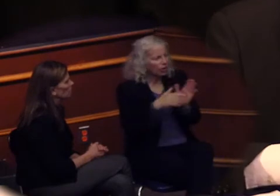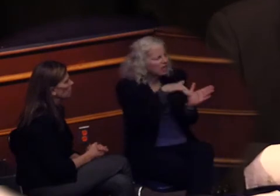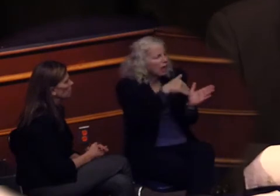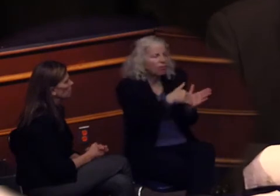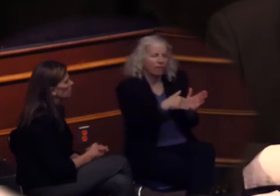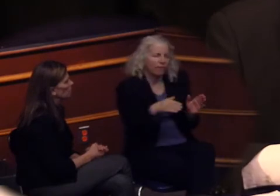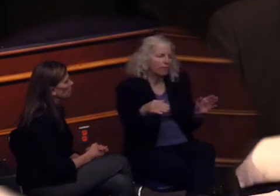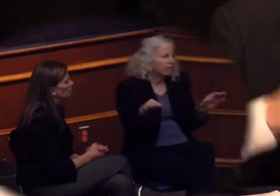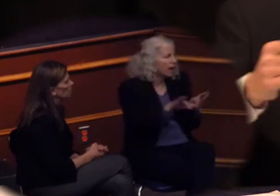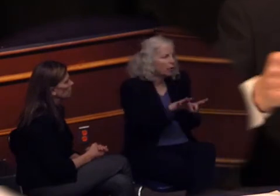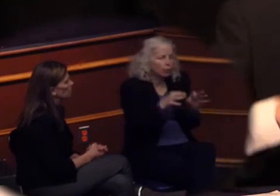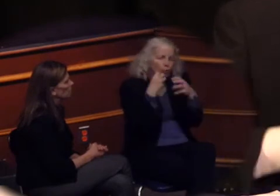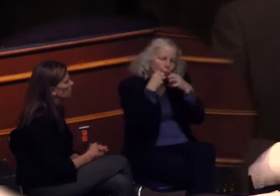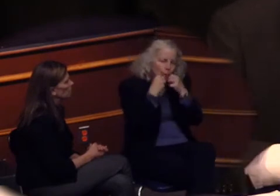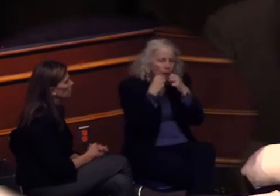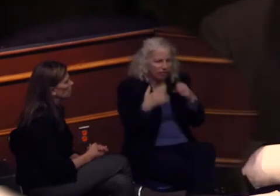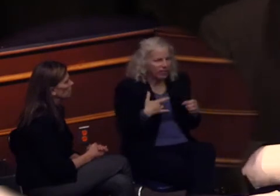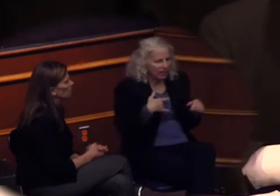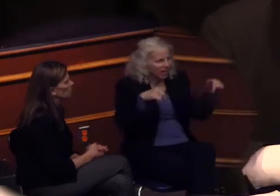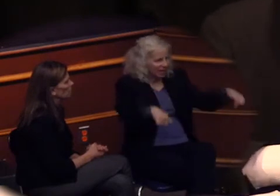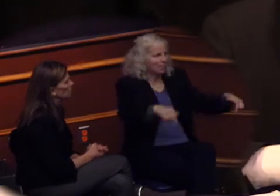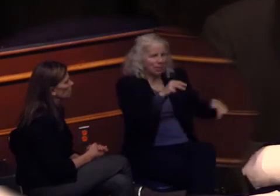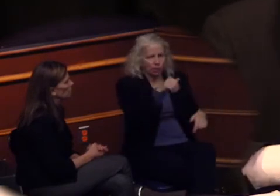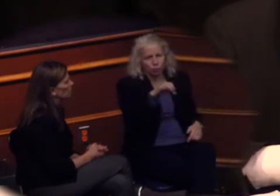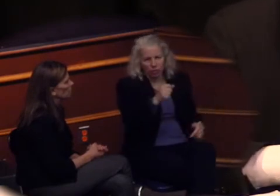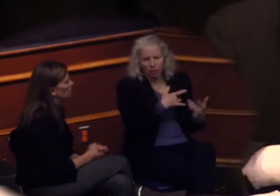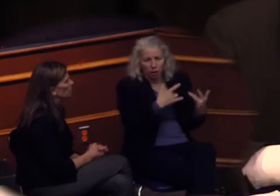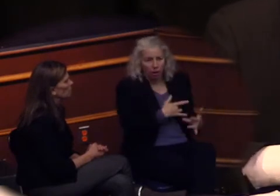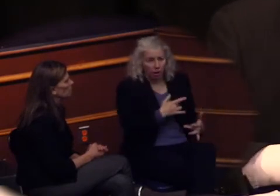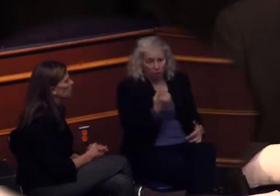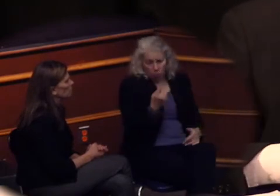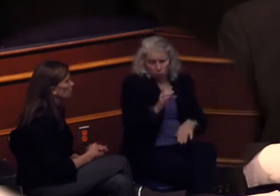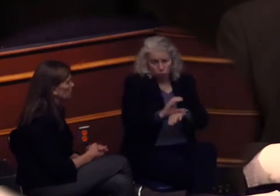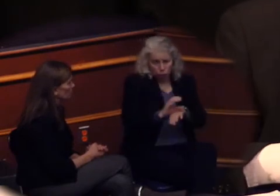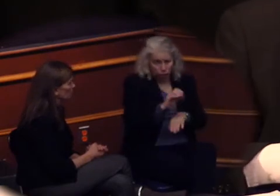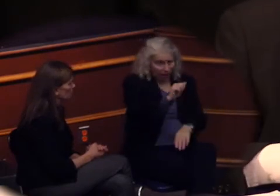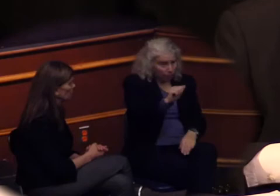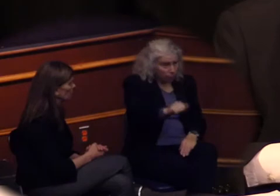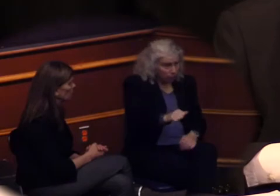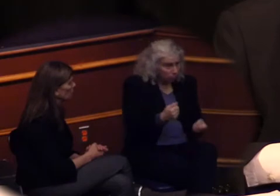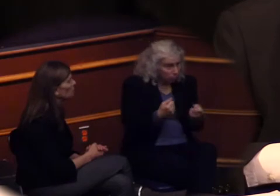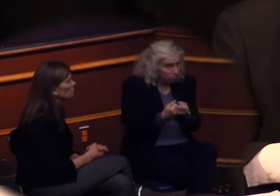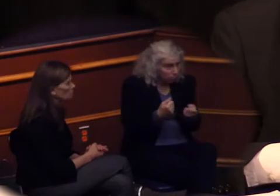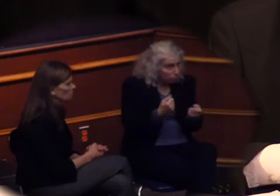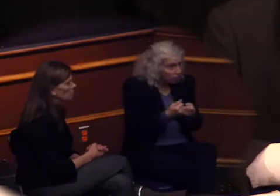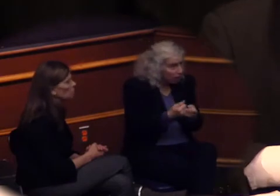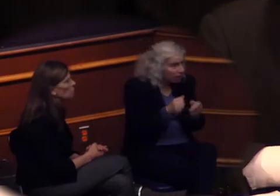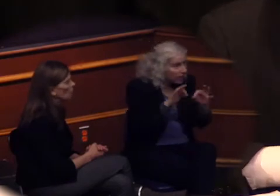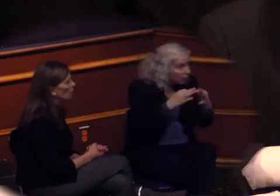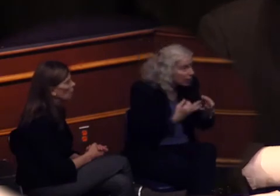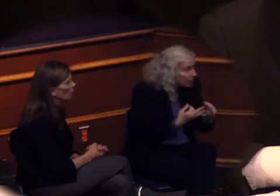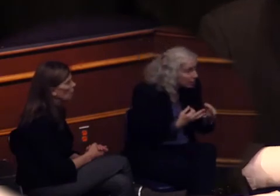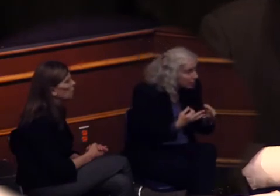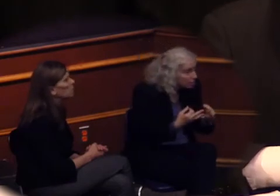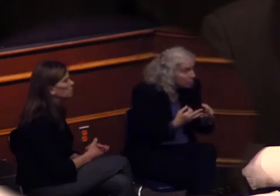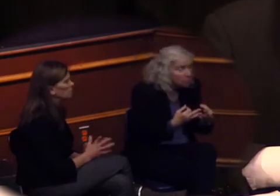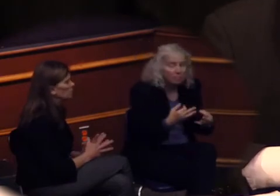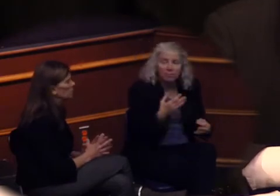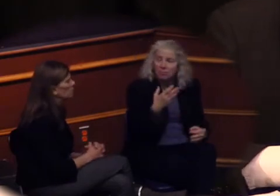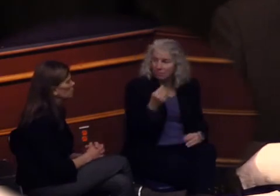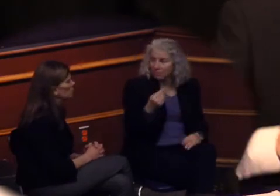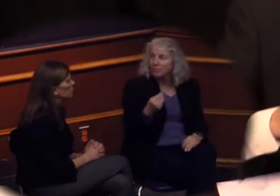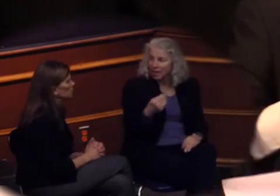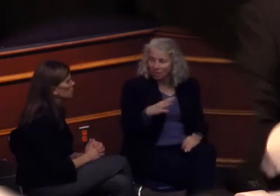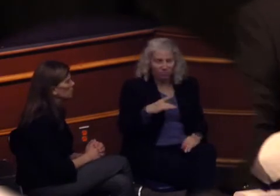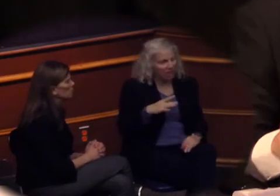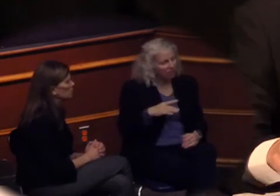heart of Massachusetts. I was just reading about a church in Amherst that is supporting a family and I'm very proud